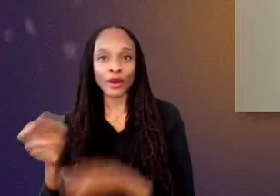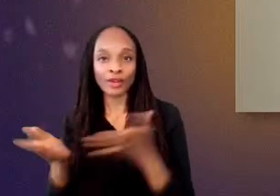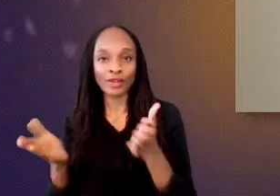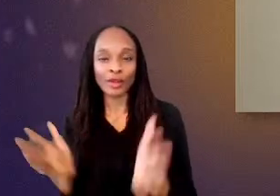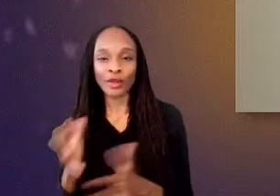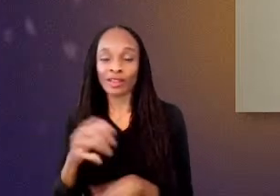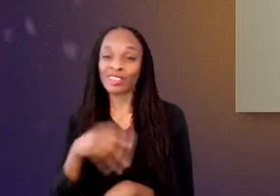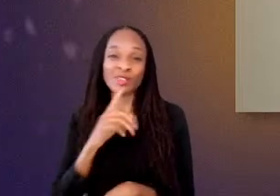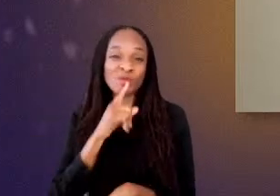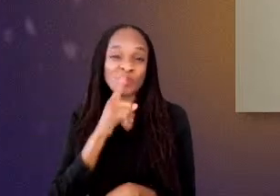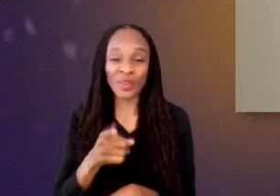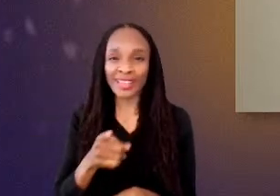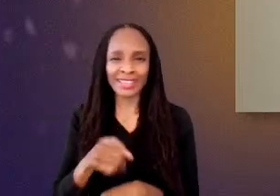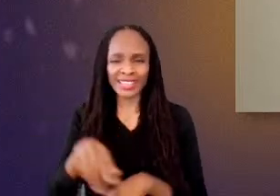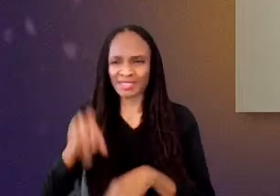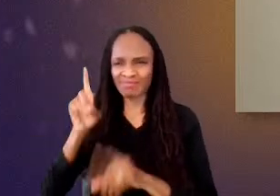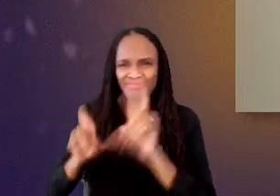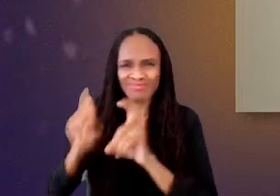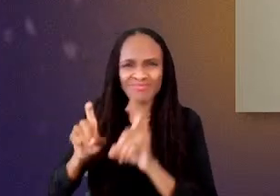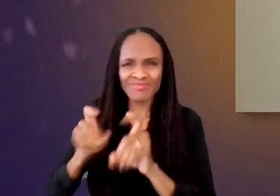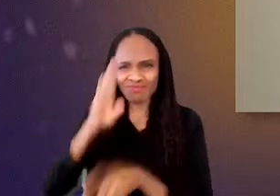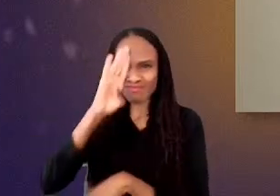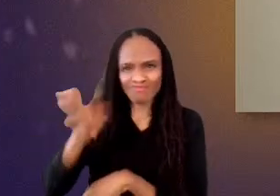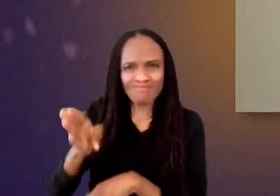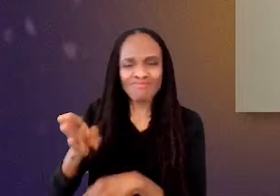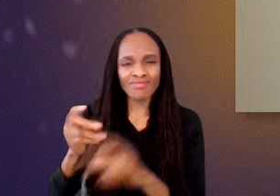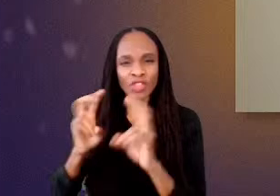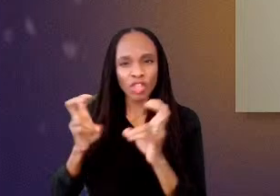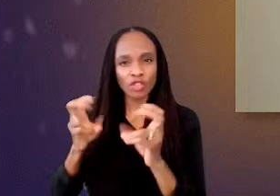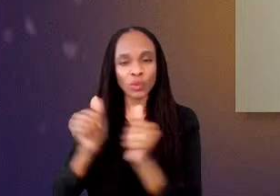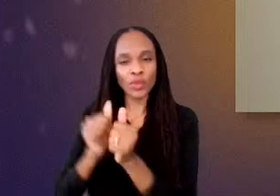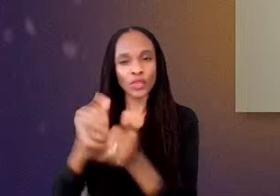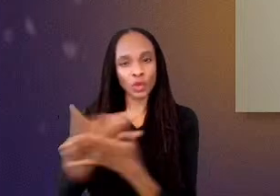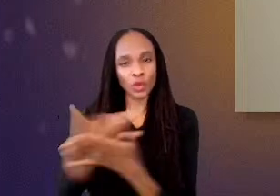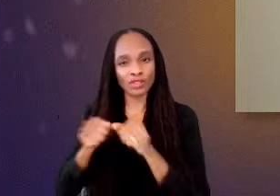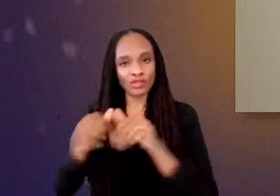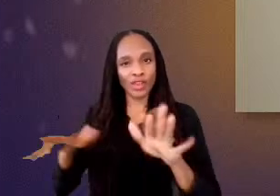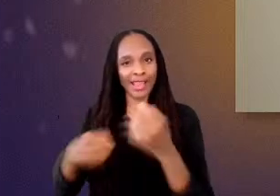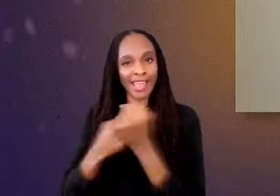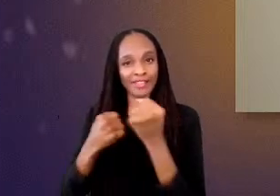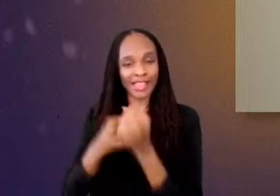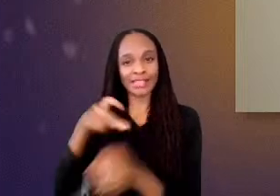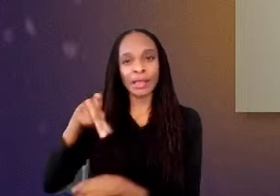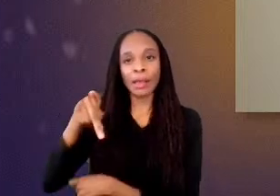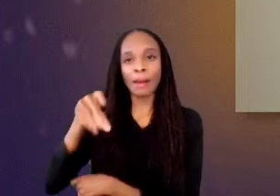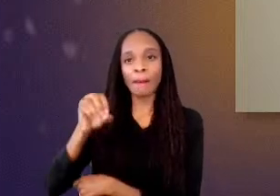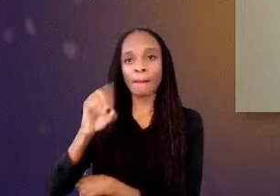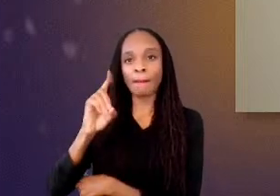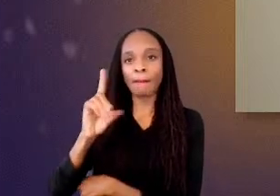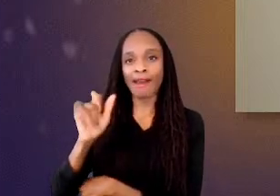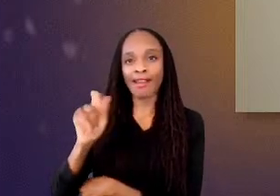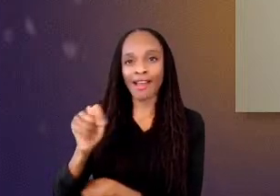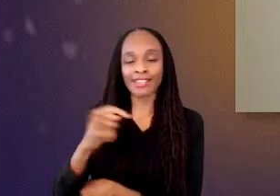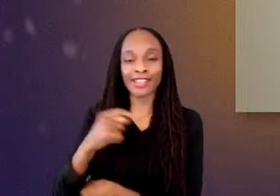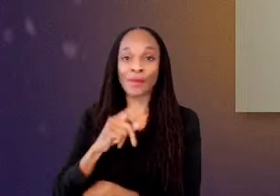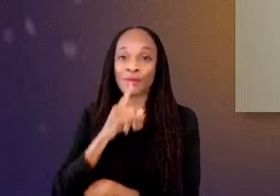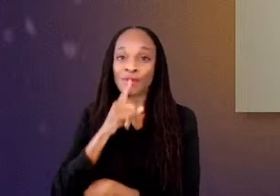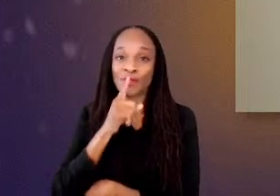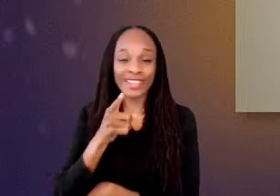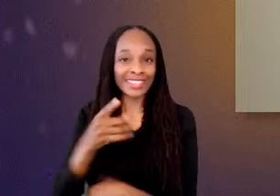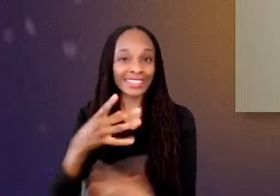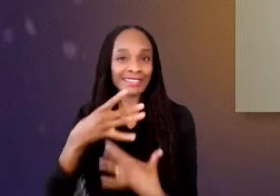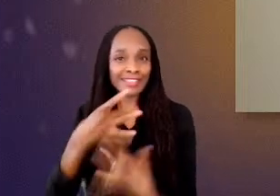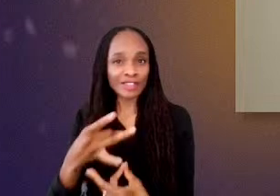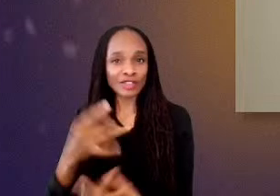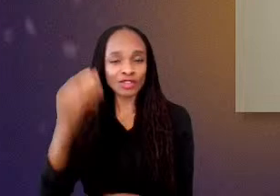unapologetically interrogating these issues in the new Distribution Advocates podcast. And I'm eager to hear what she and our